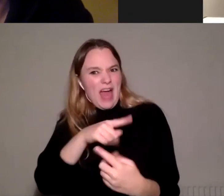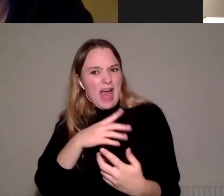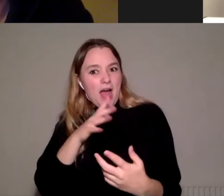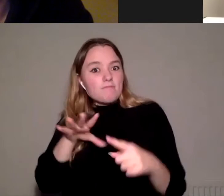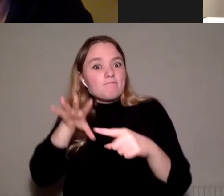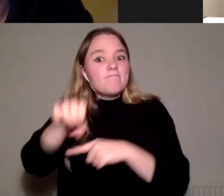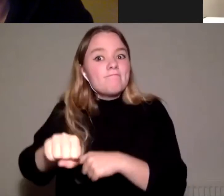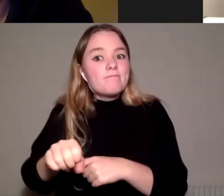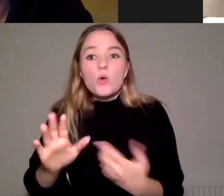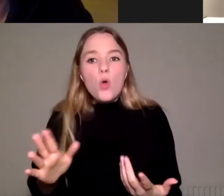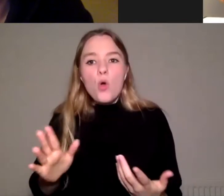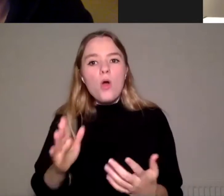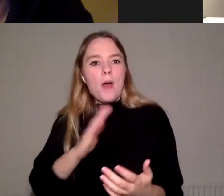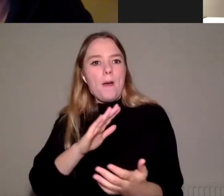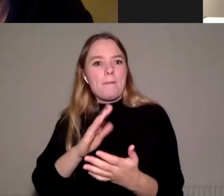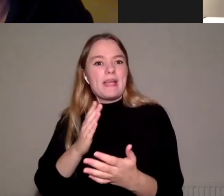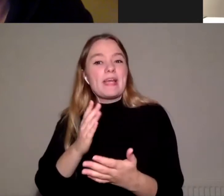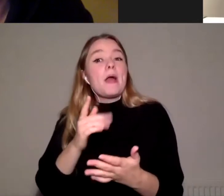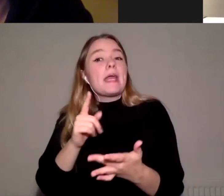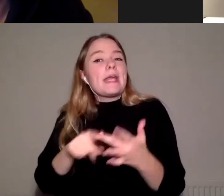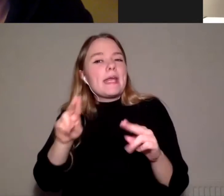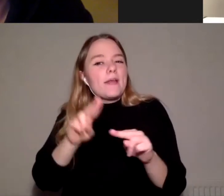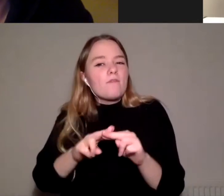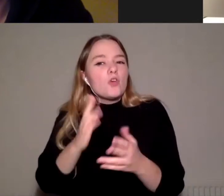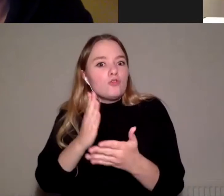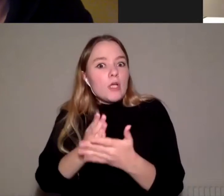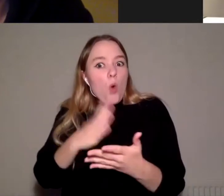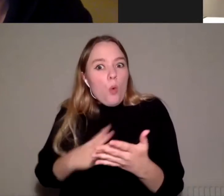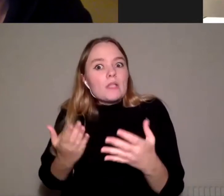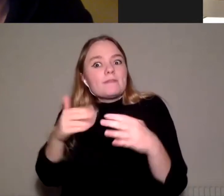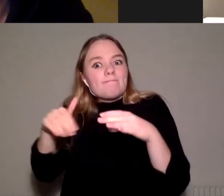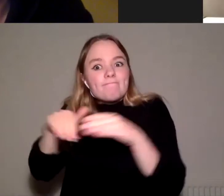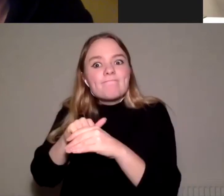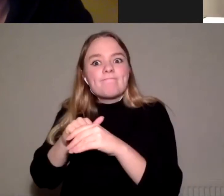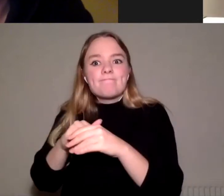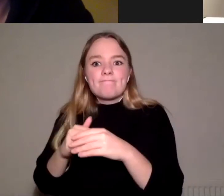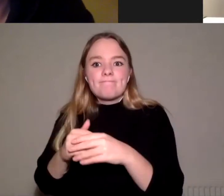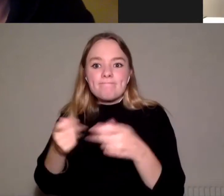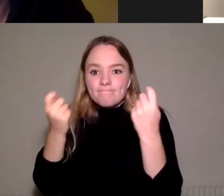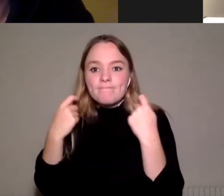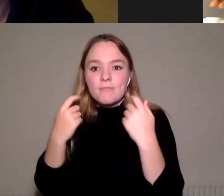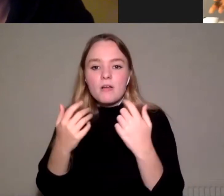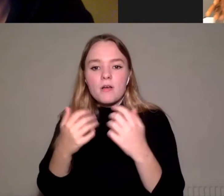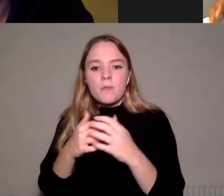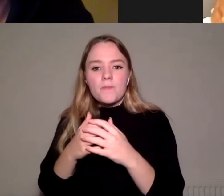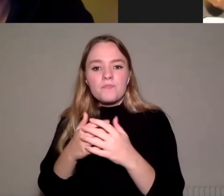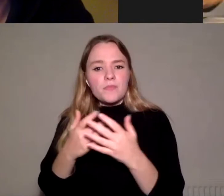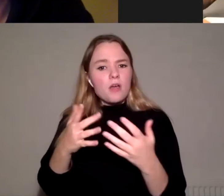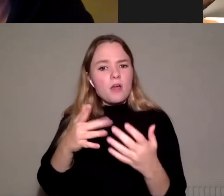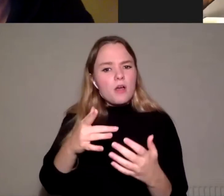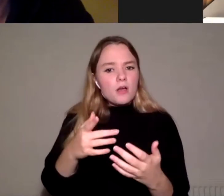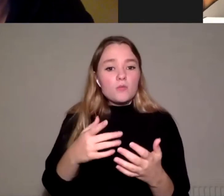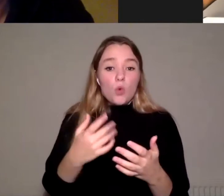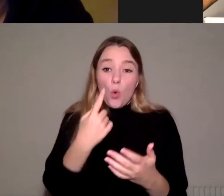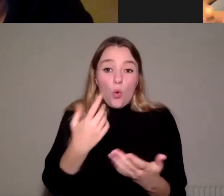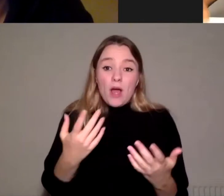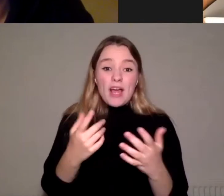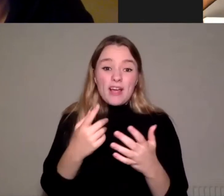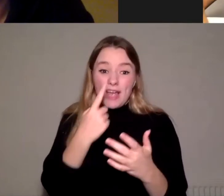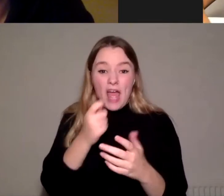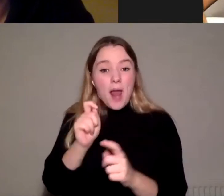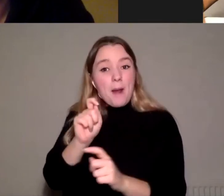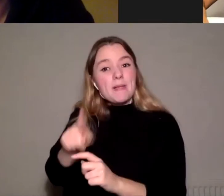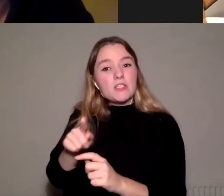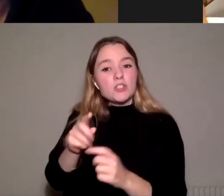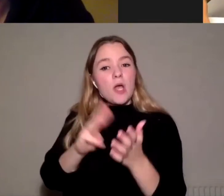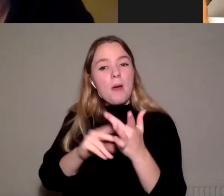actually devoted to the cause. You wouldn't be overstepping. You can always message me like Maia Thomas on Facebook. But yeah, practically in terms of events,